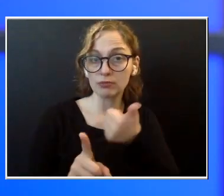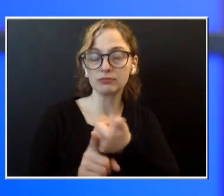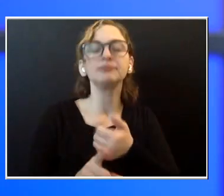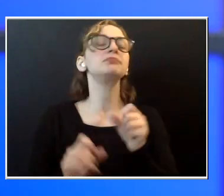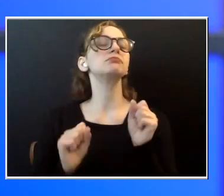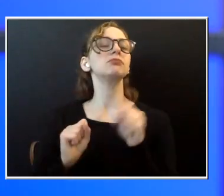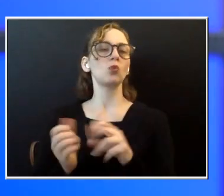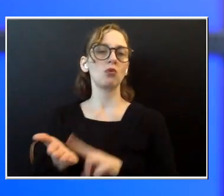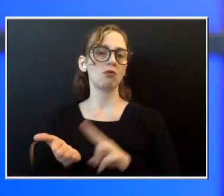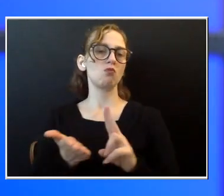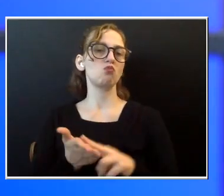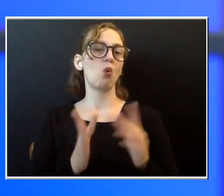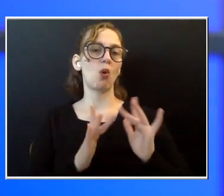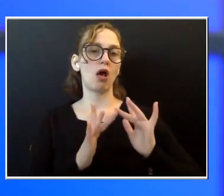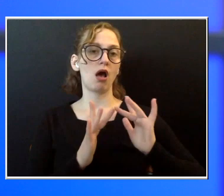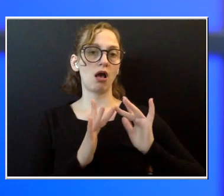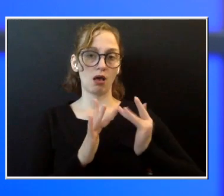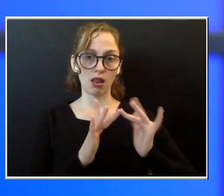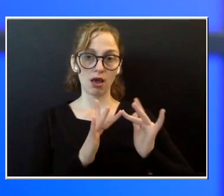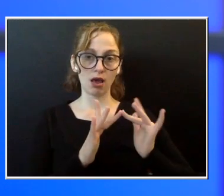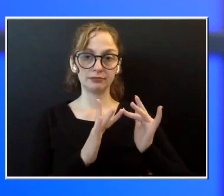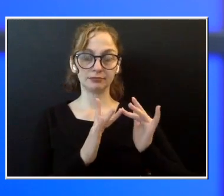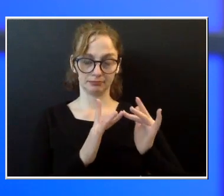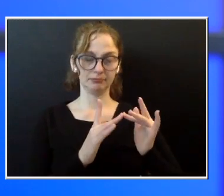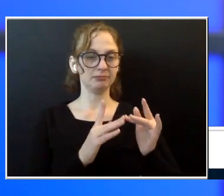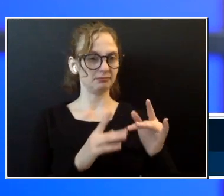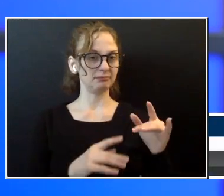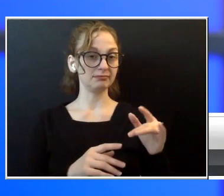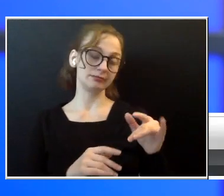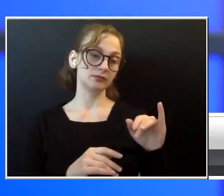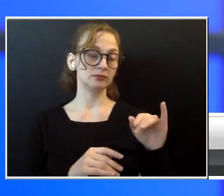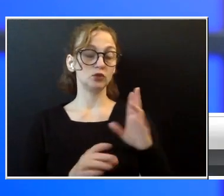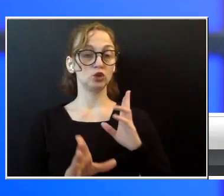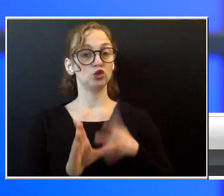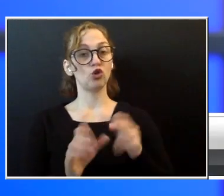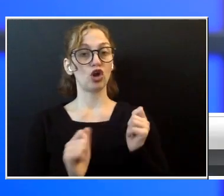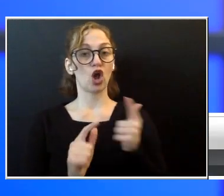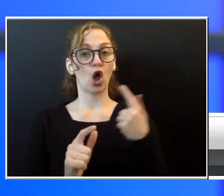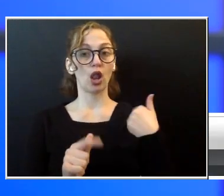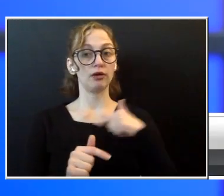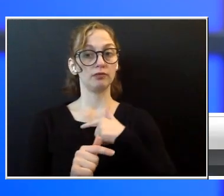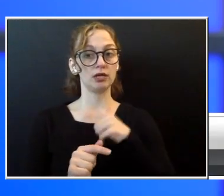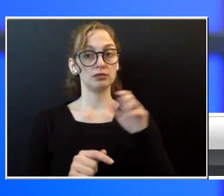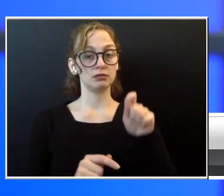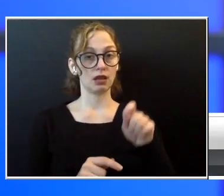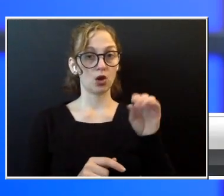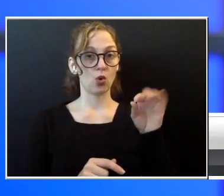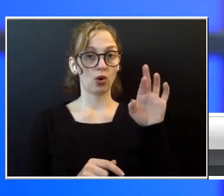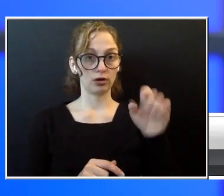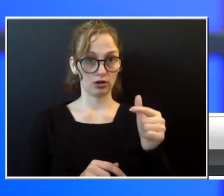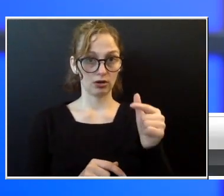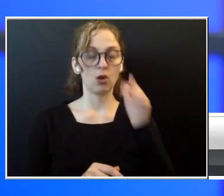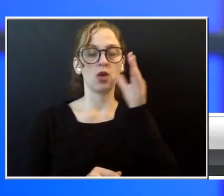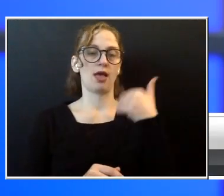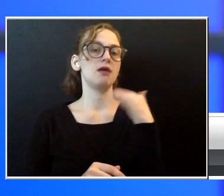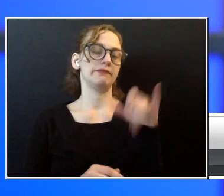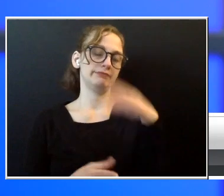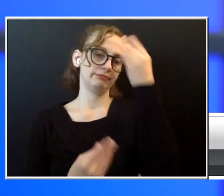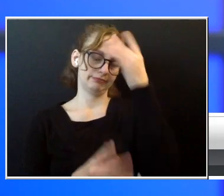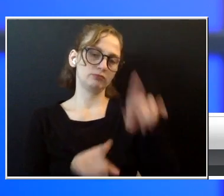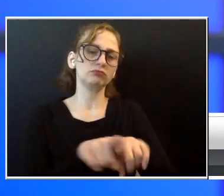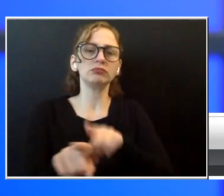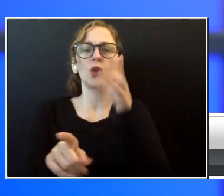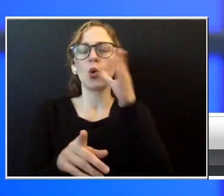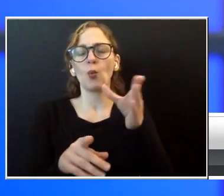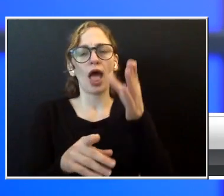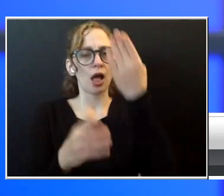online, as Dr. Stites said, and we will then have this information, but we also will advertise and bring the information out